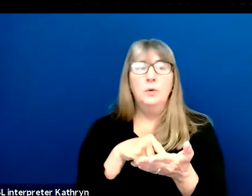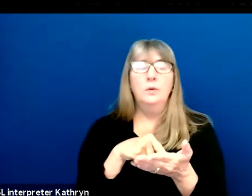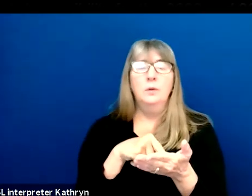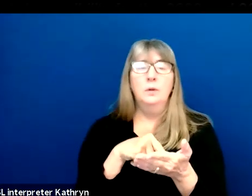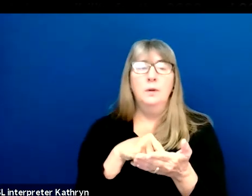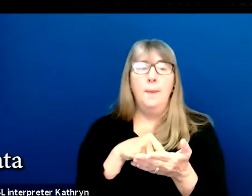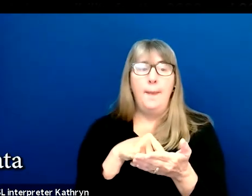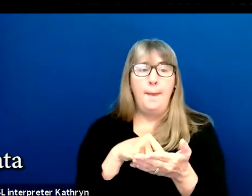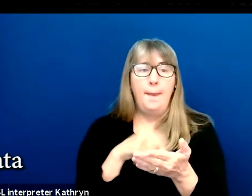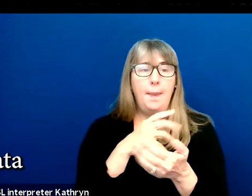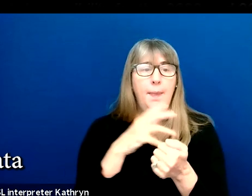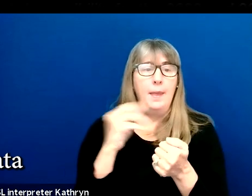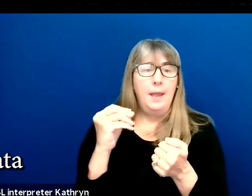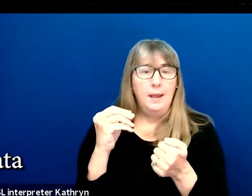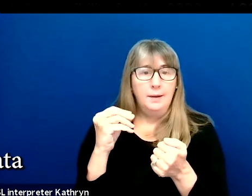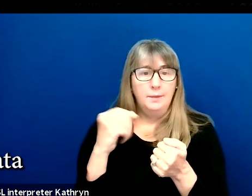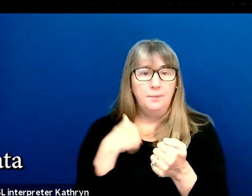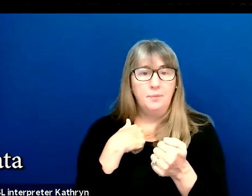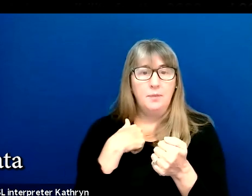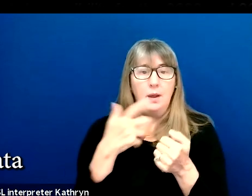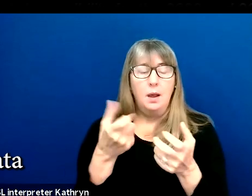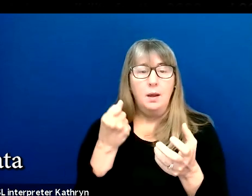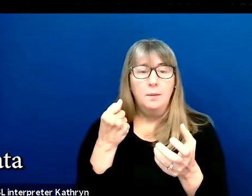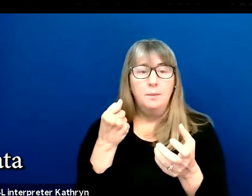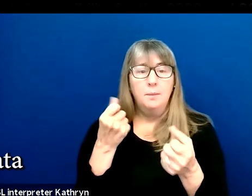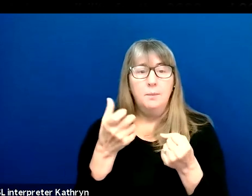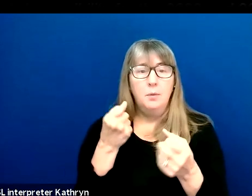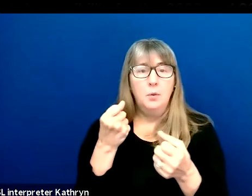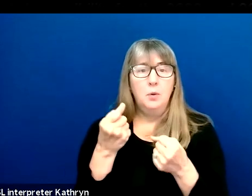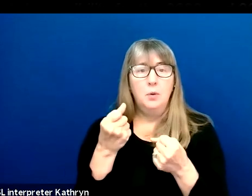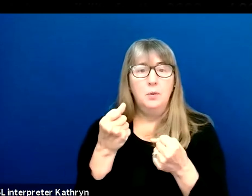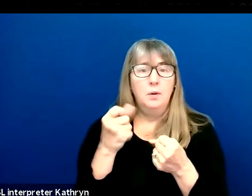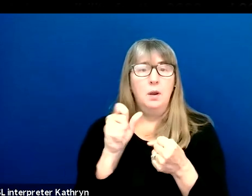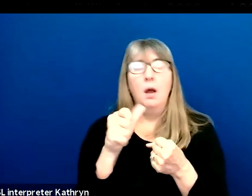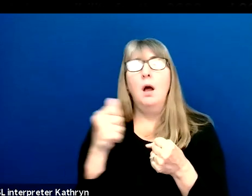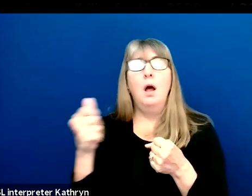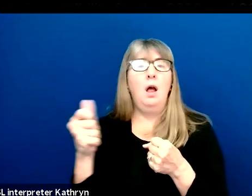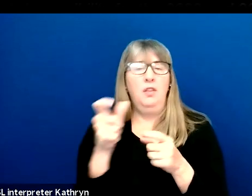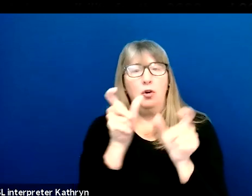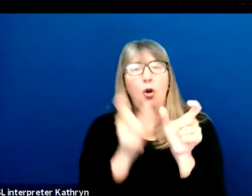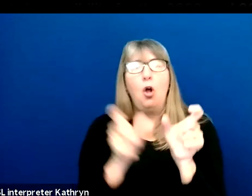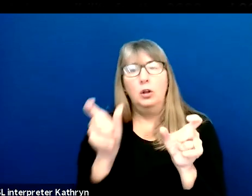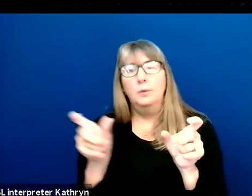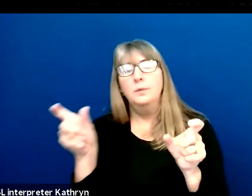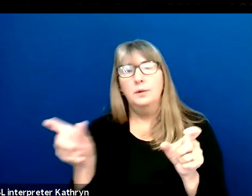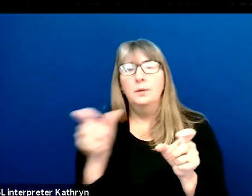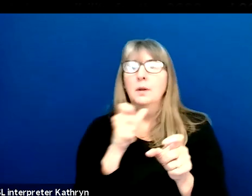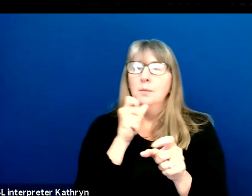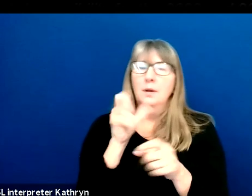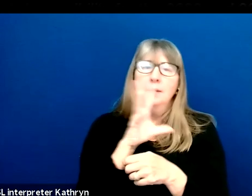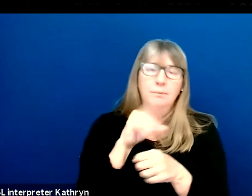I pulled out off extraneous columns, but I didn't do anything else to the data compared to what I actually had in my science